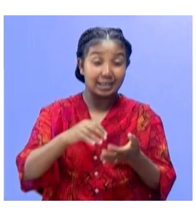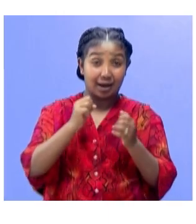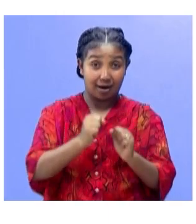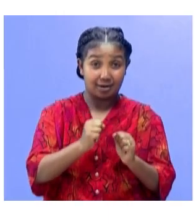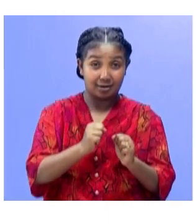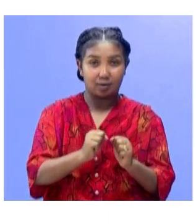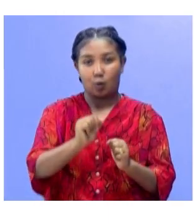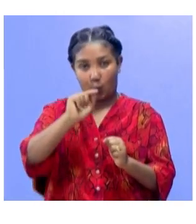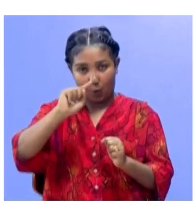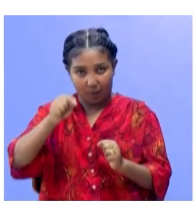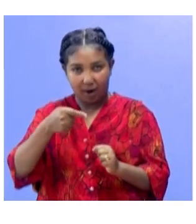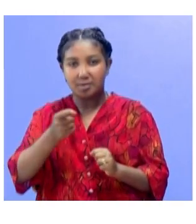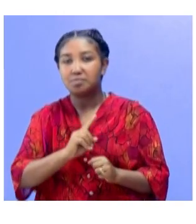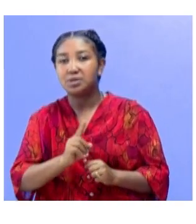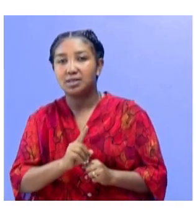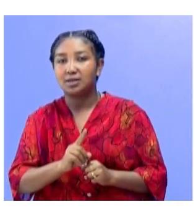comma,